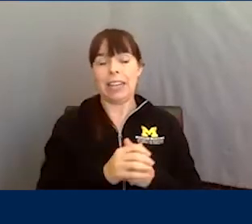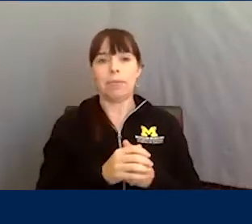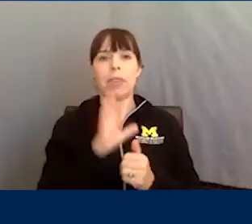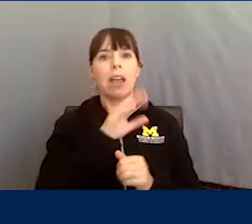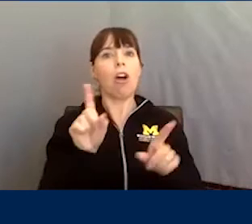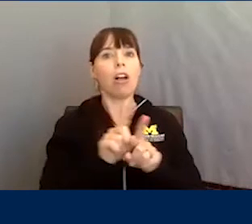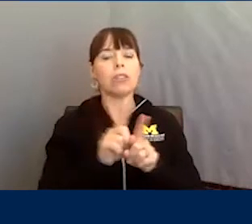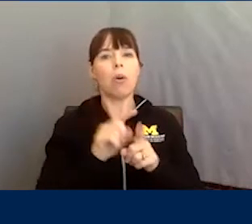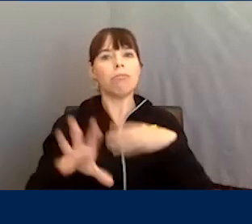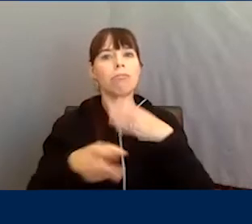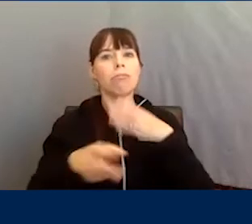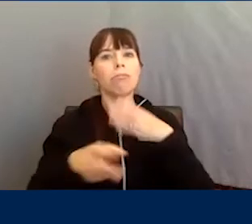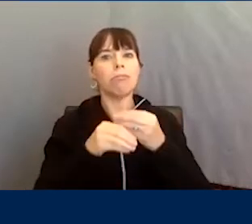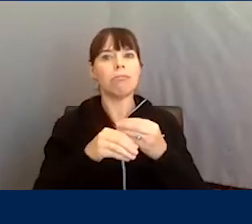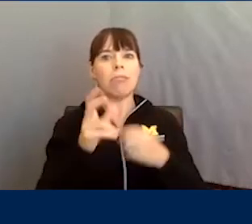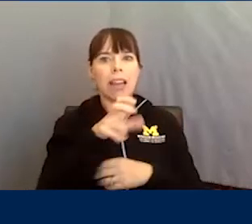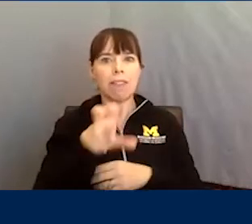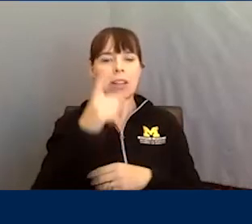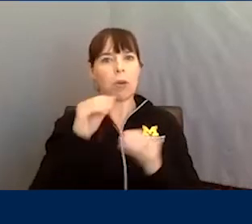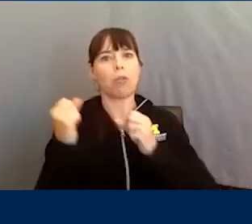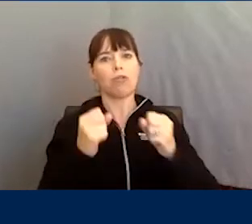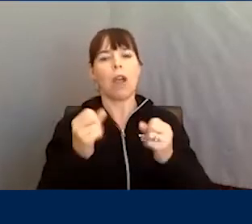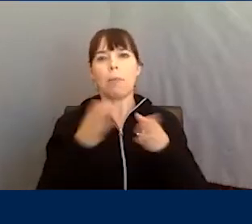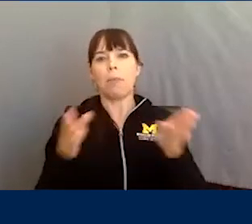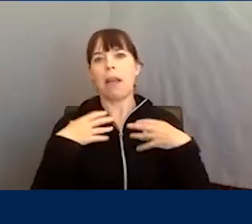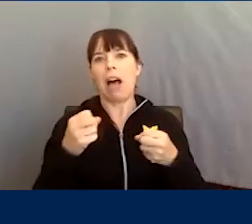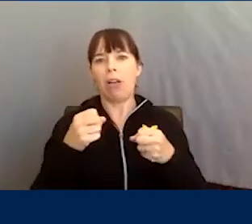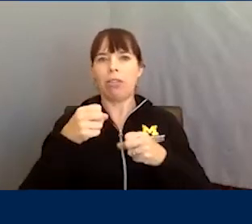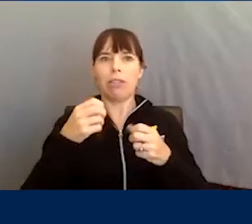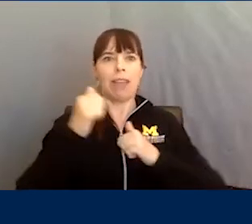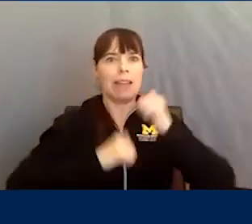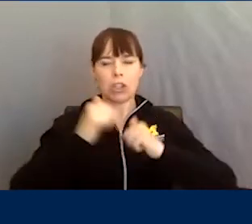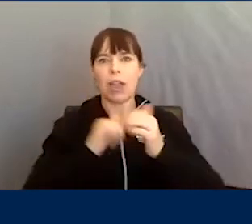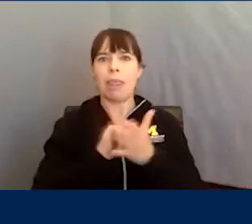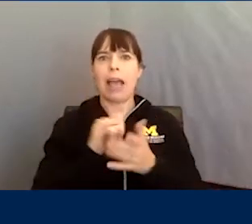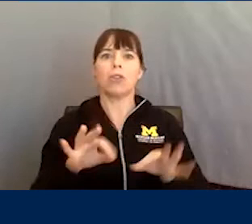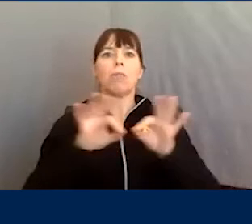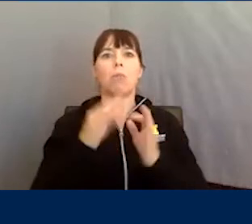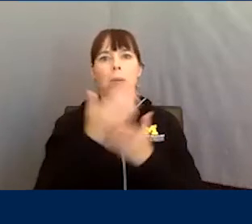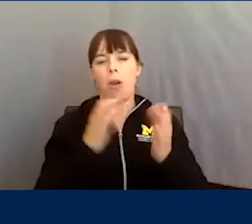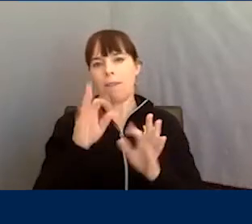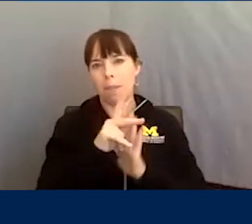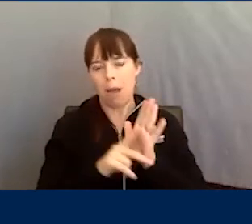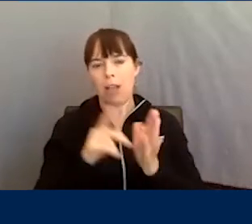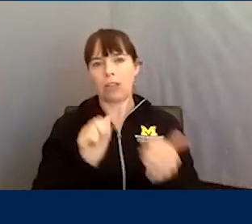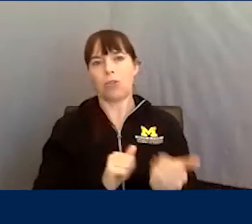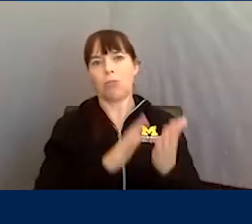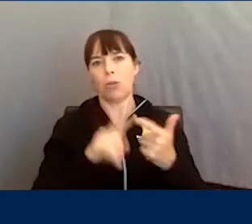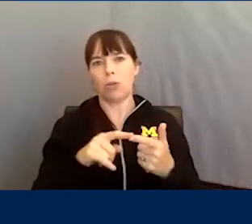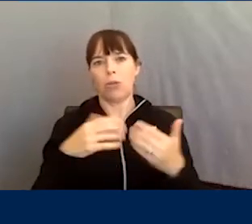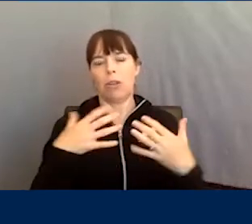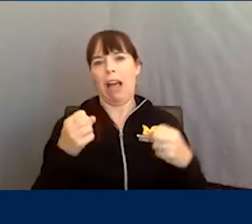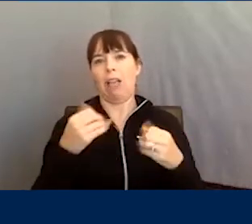also additional investments in a strong public health infrastructure are an important part of a policy approach to health